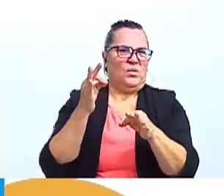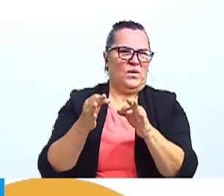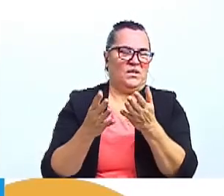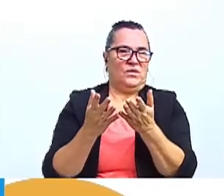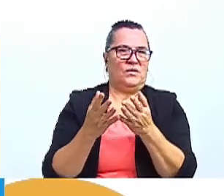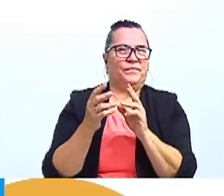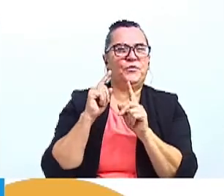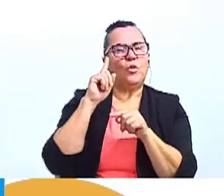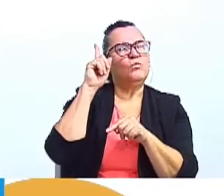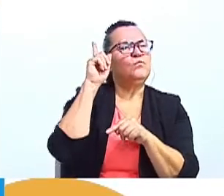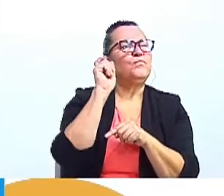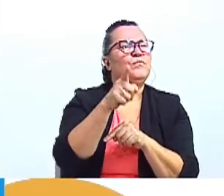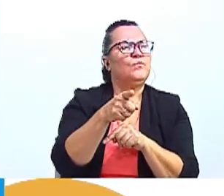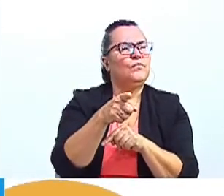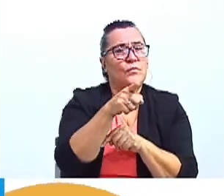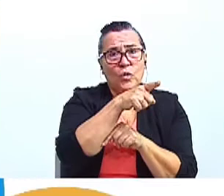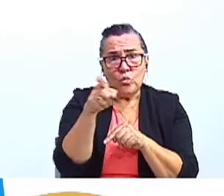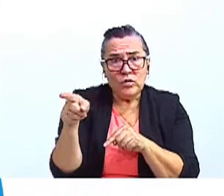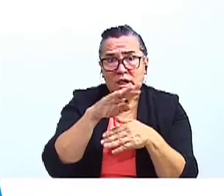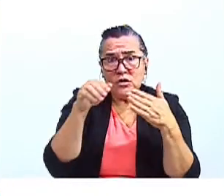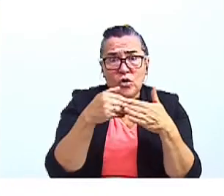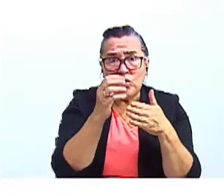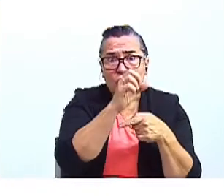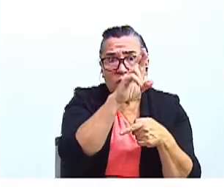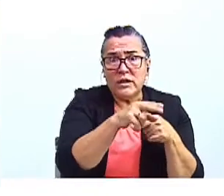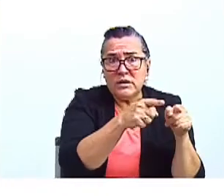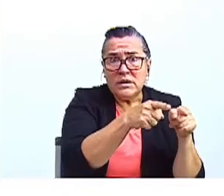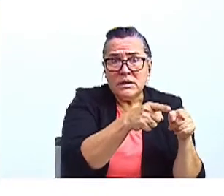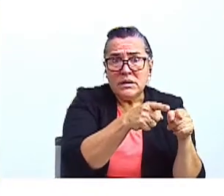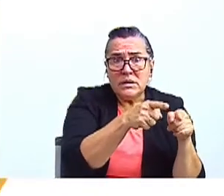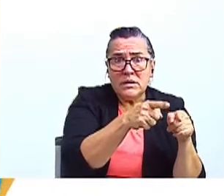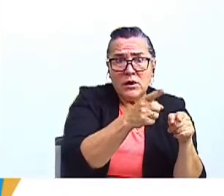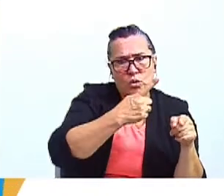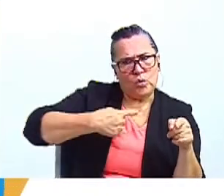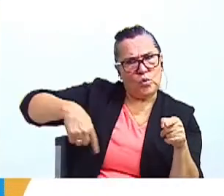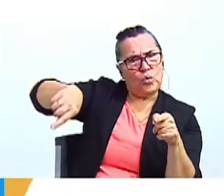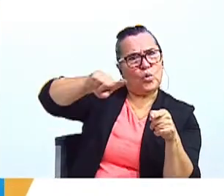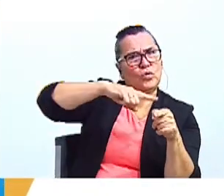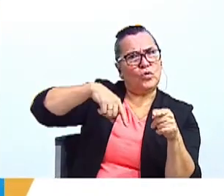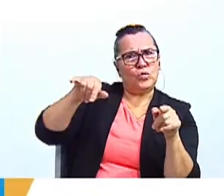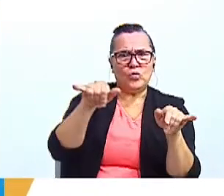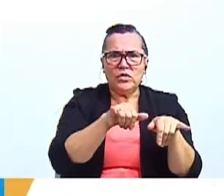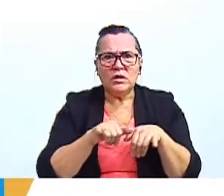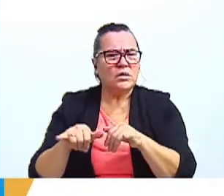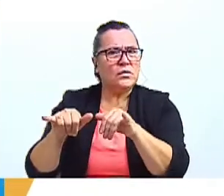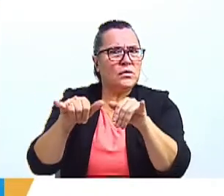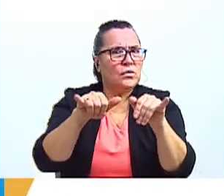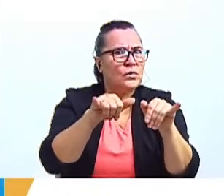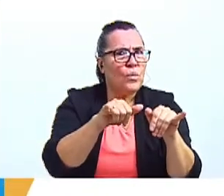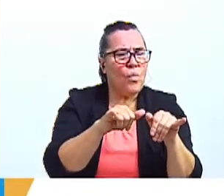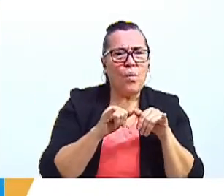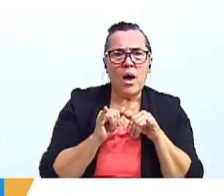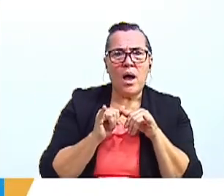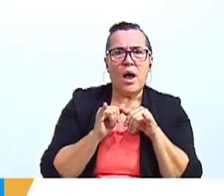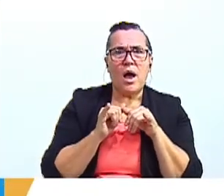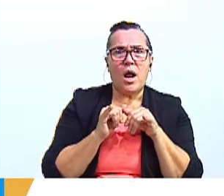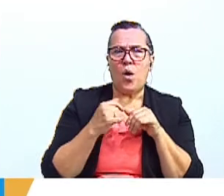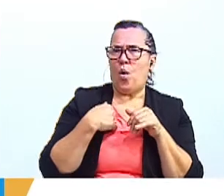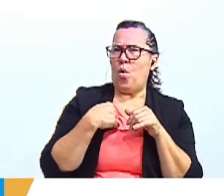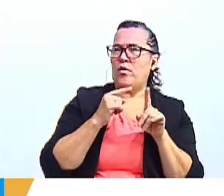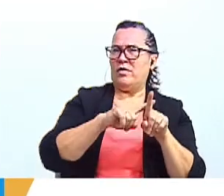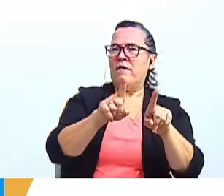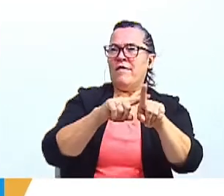question. Are you all Costa Ricans? Are we all the same? Are we all